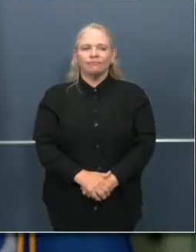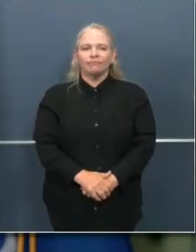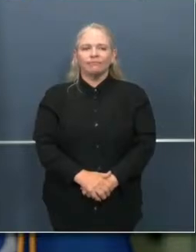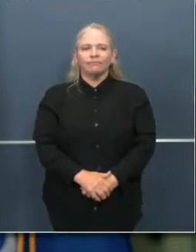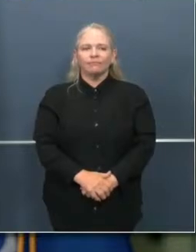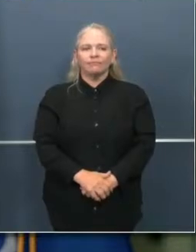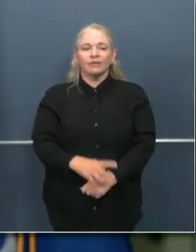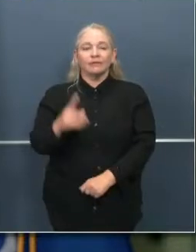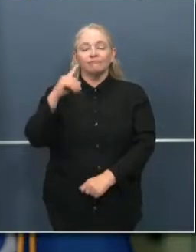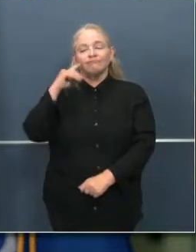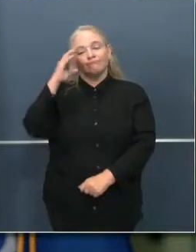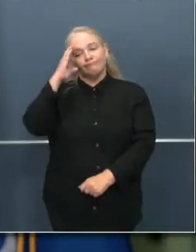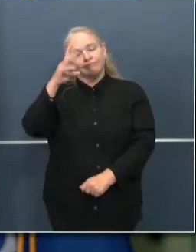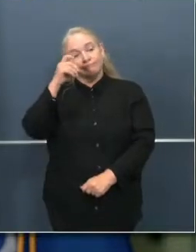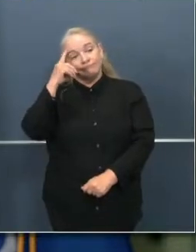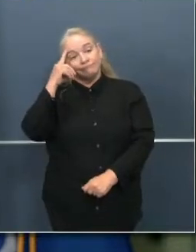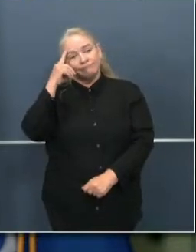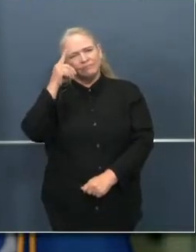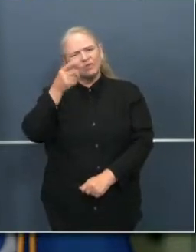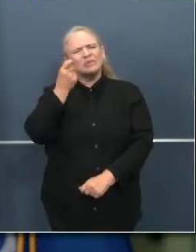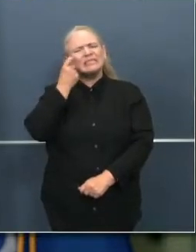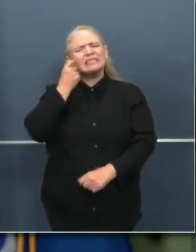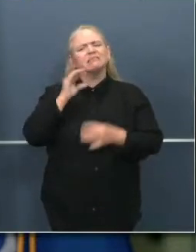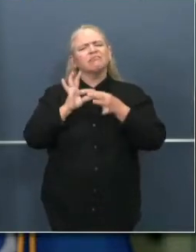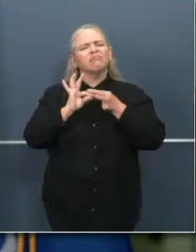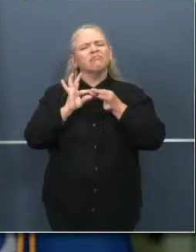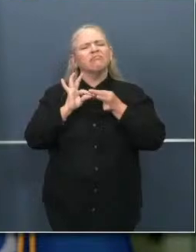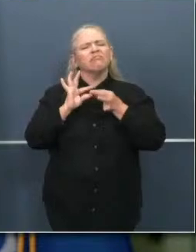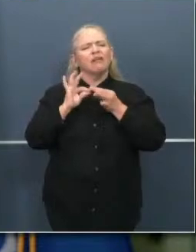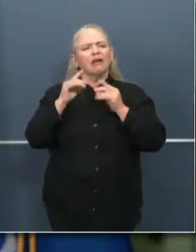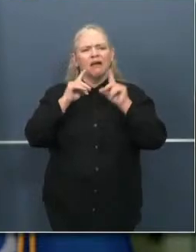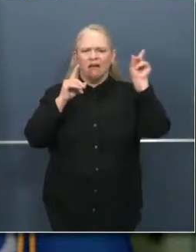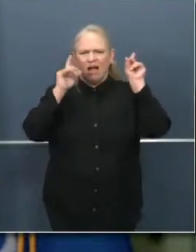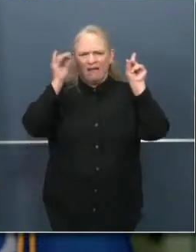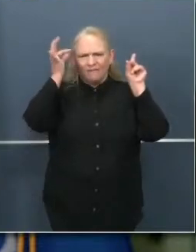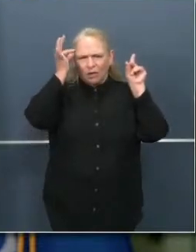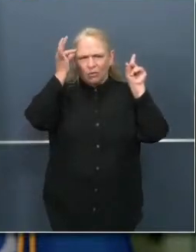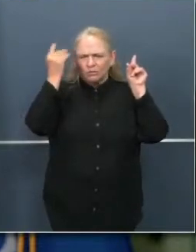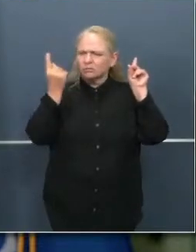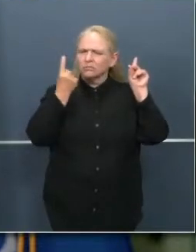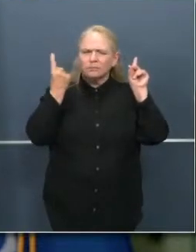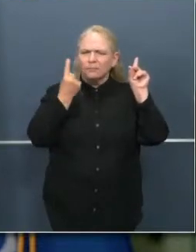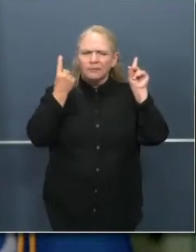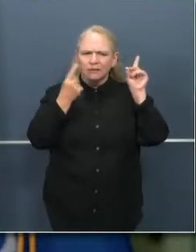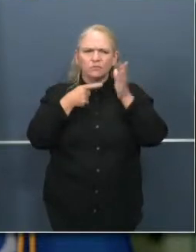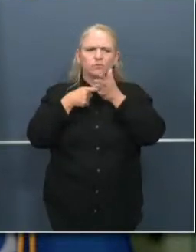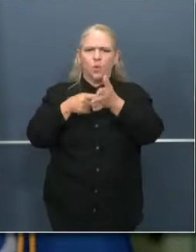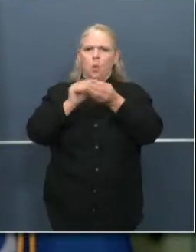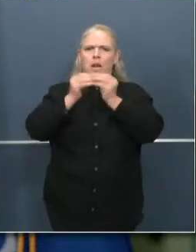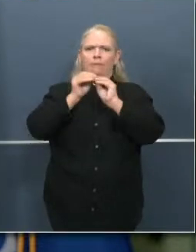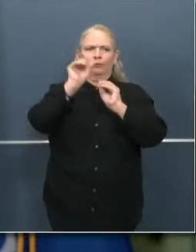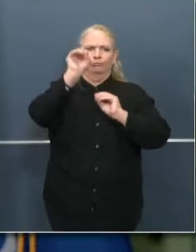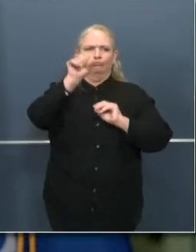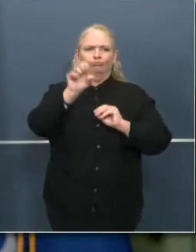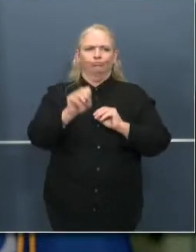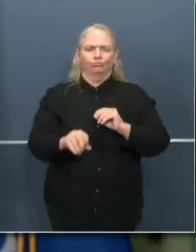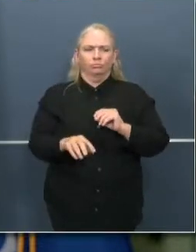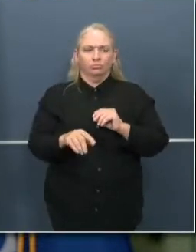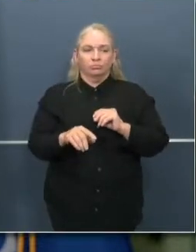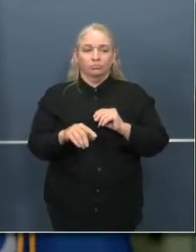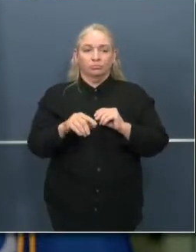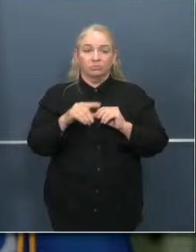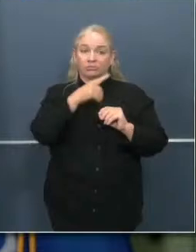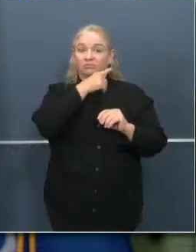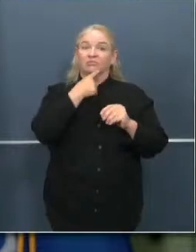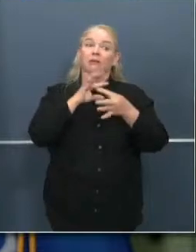you own received some loans to stay open during the COVID-19 pandemic. And I'm wondering, I know